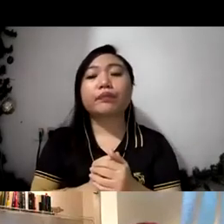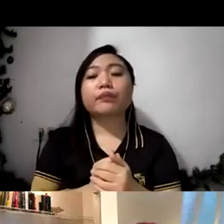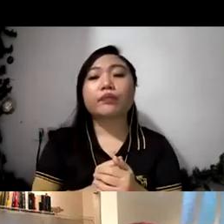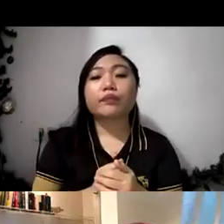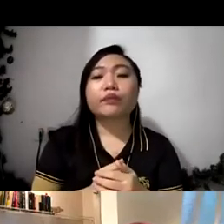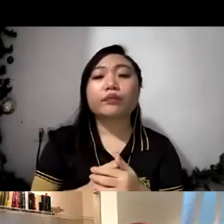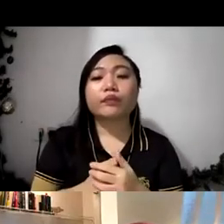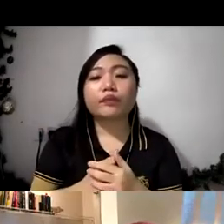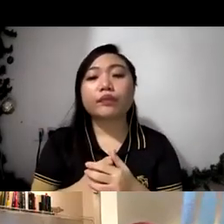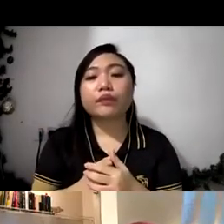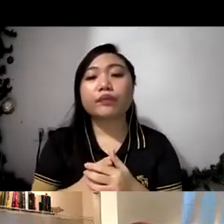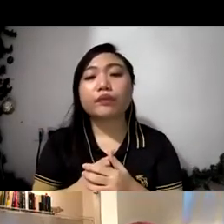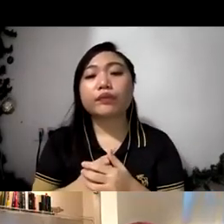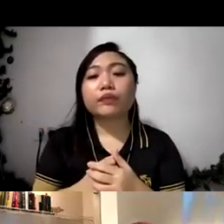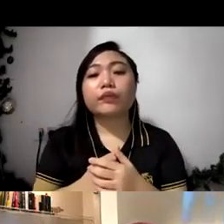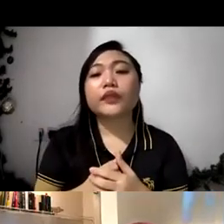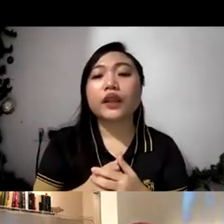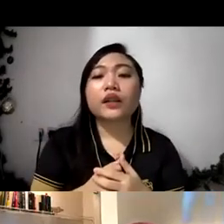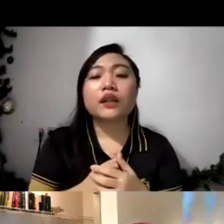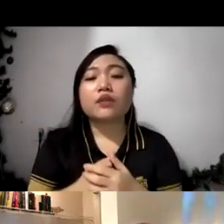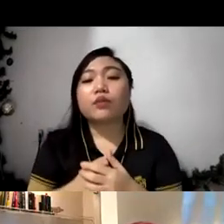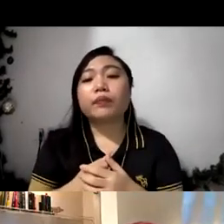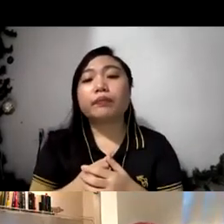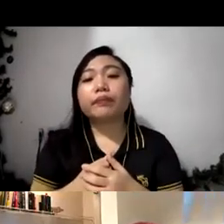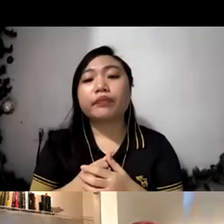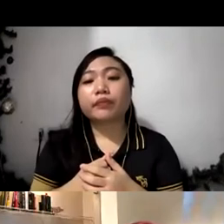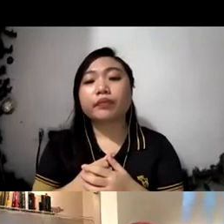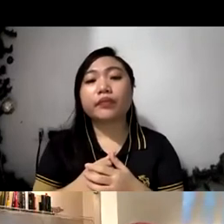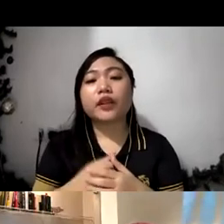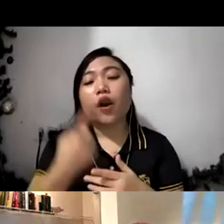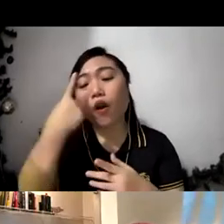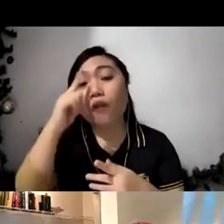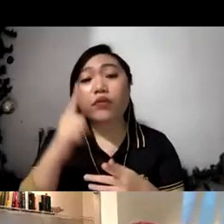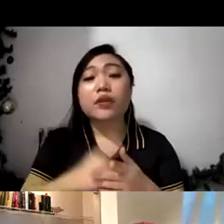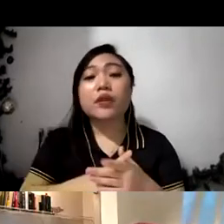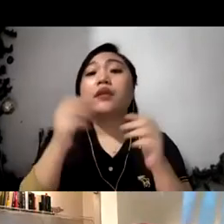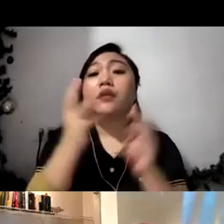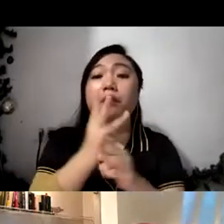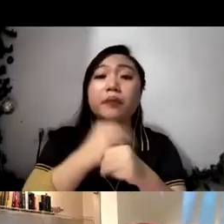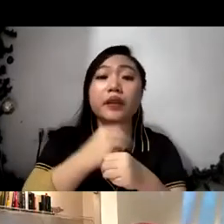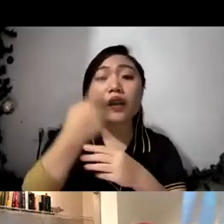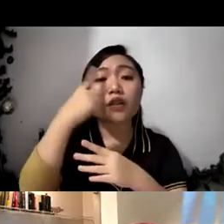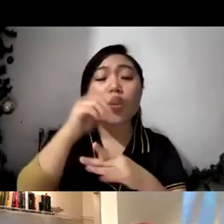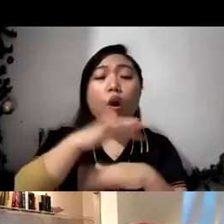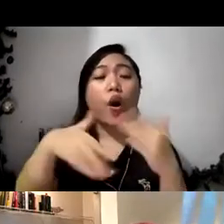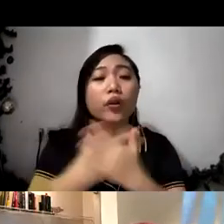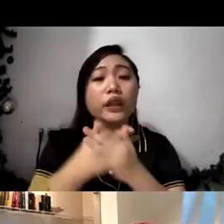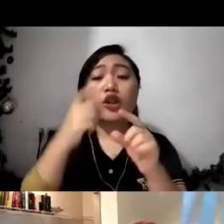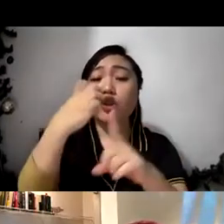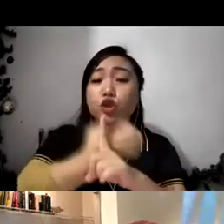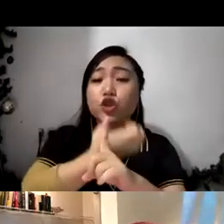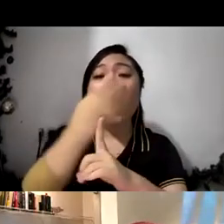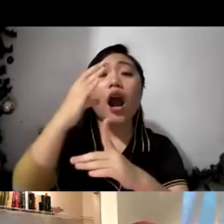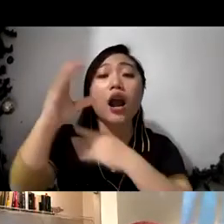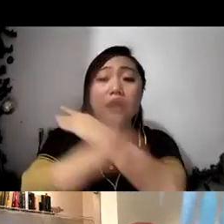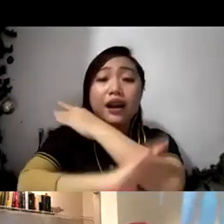All Forms of Discrimination Against Women was mainly established so that each country, you know, will have their